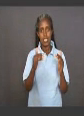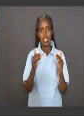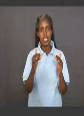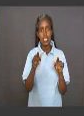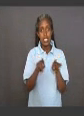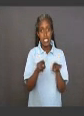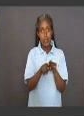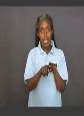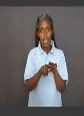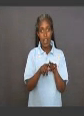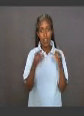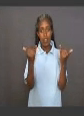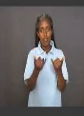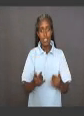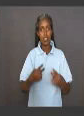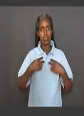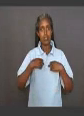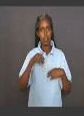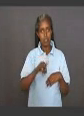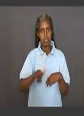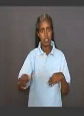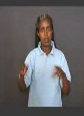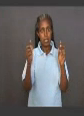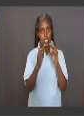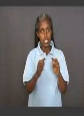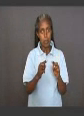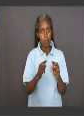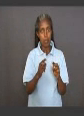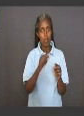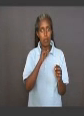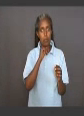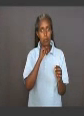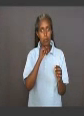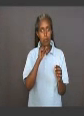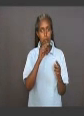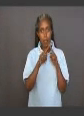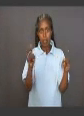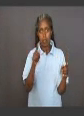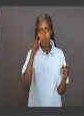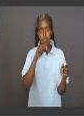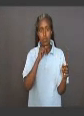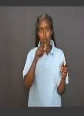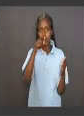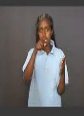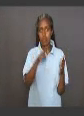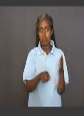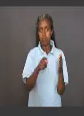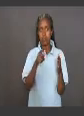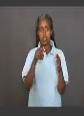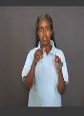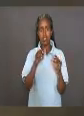Similar figures have the same shape, but may or may not have a different